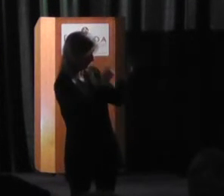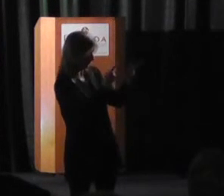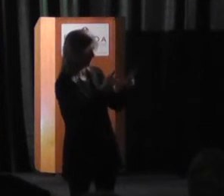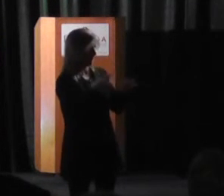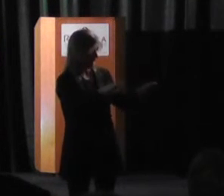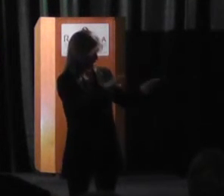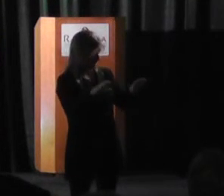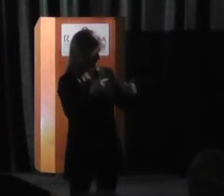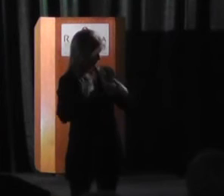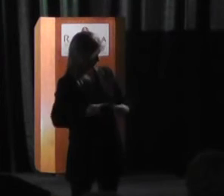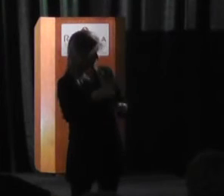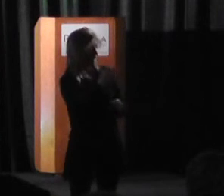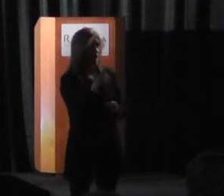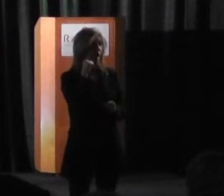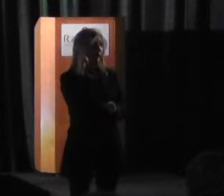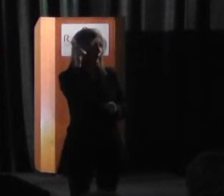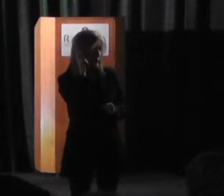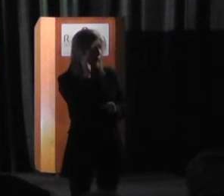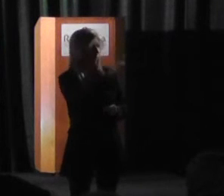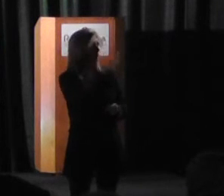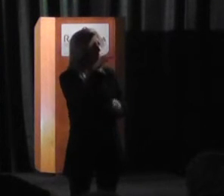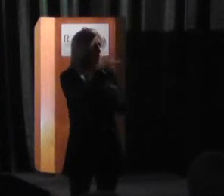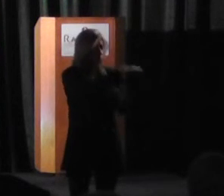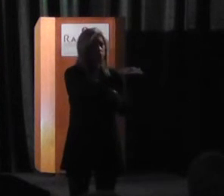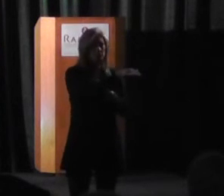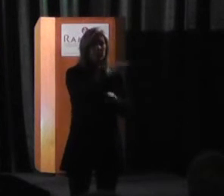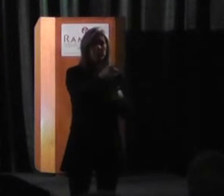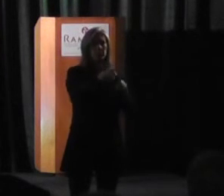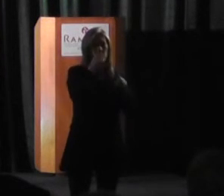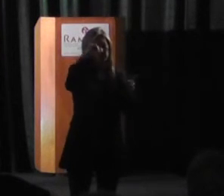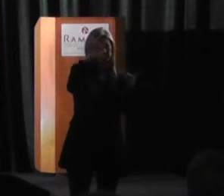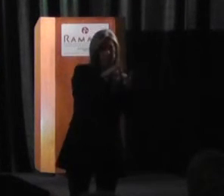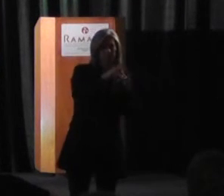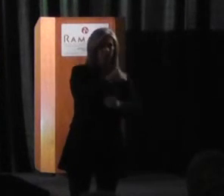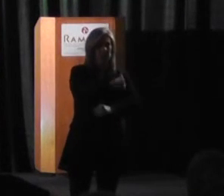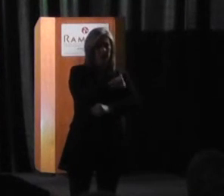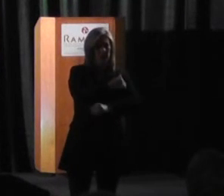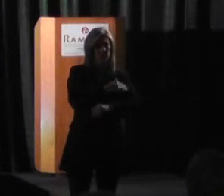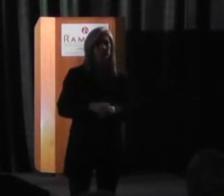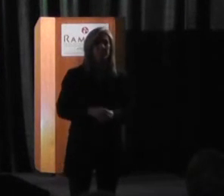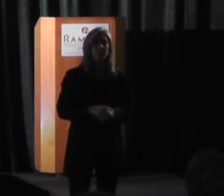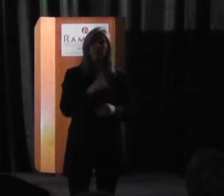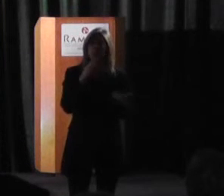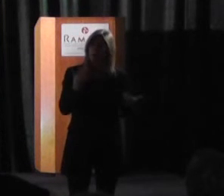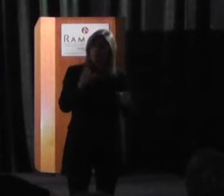Severity can vary day to day or depending on the speaking situation, like doing a presentation, or